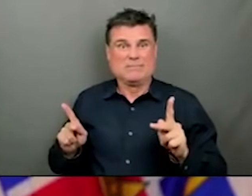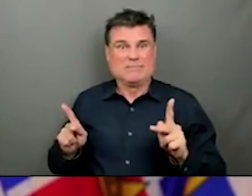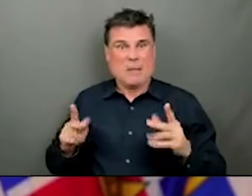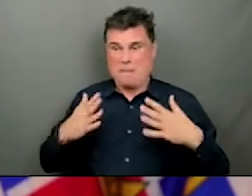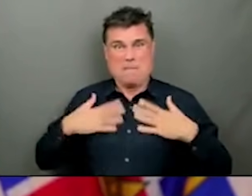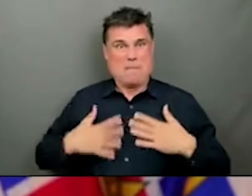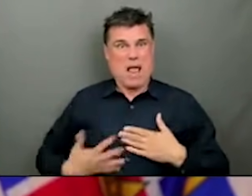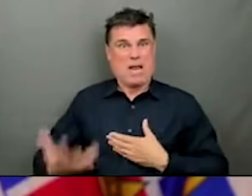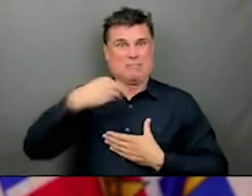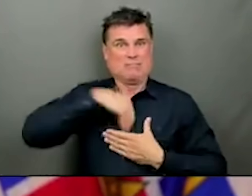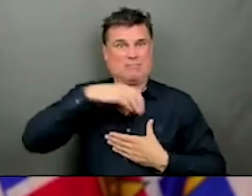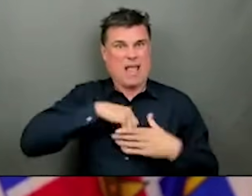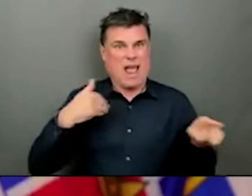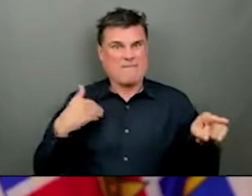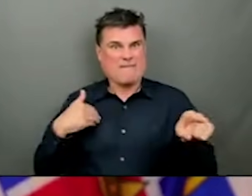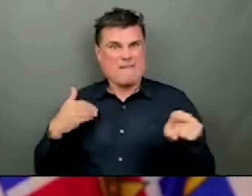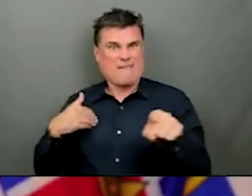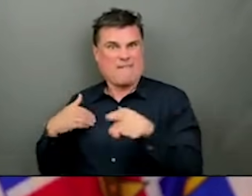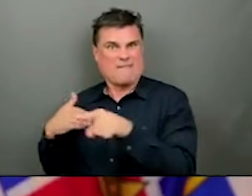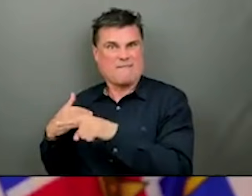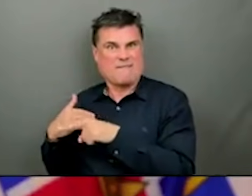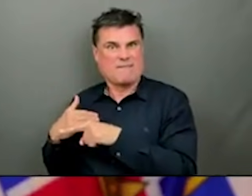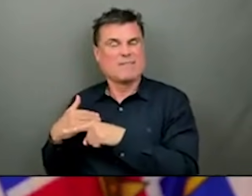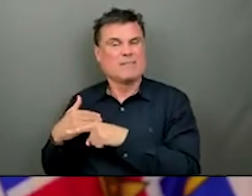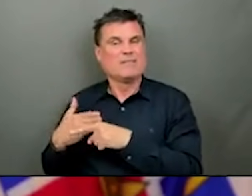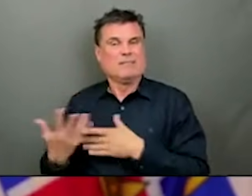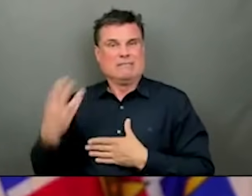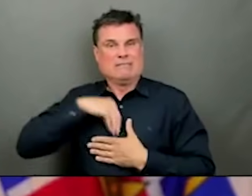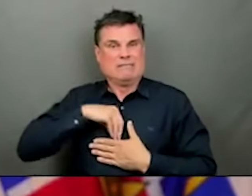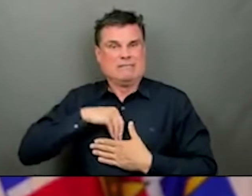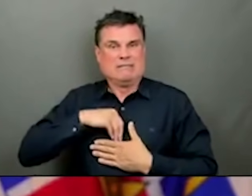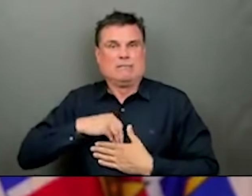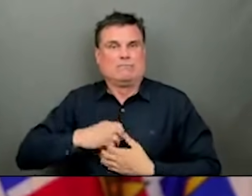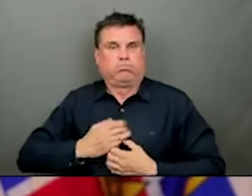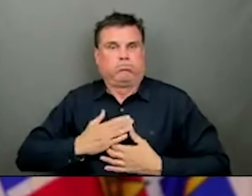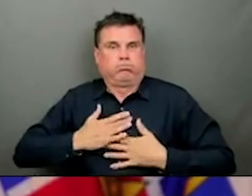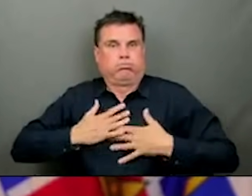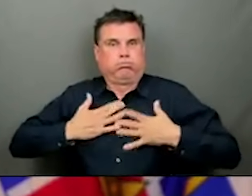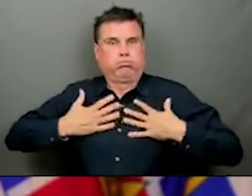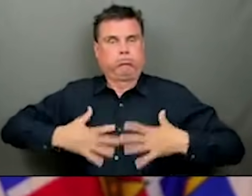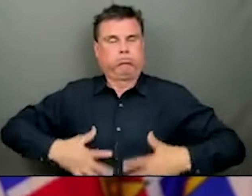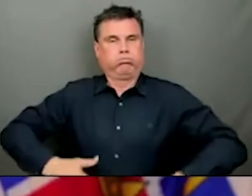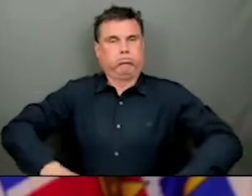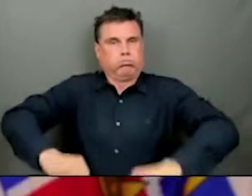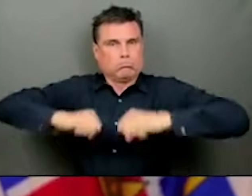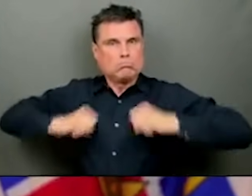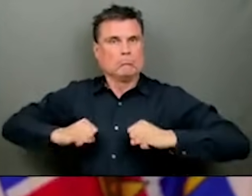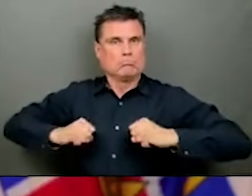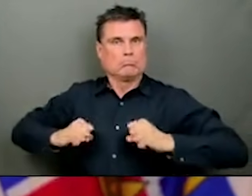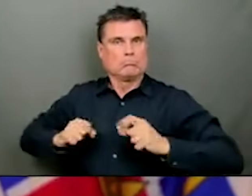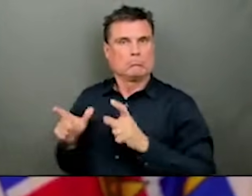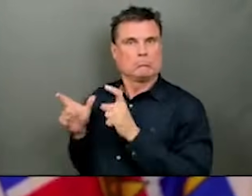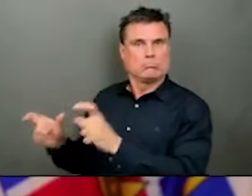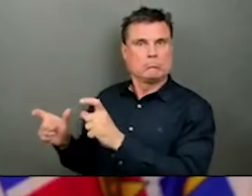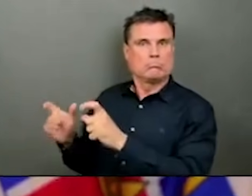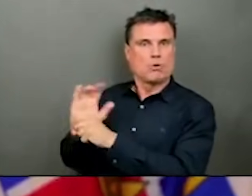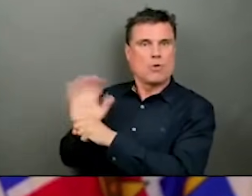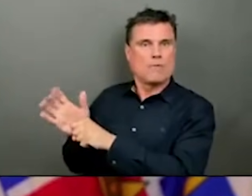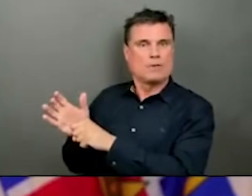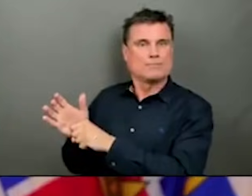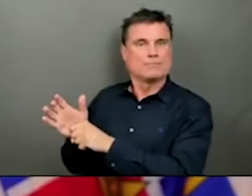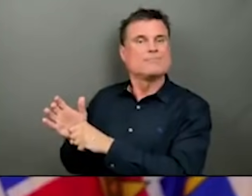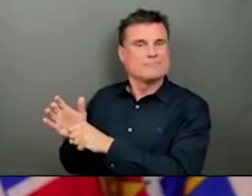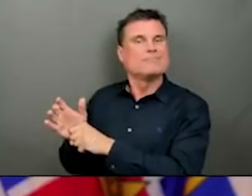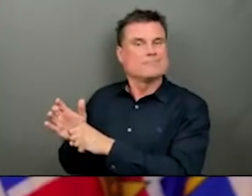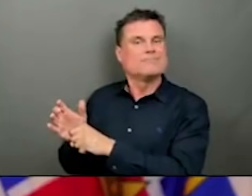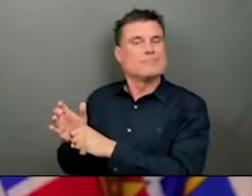immunization plus transmission, and then when you reach a certain level, it starts to fall off. We're seeing the same in the UK. So those are the things that